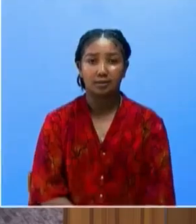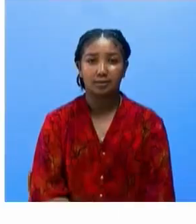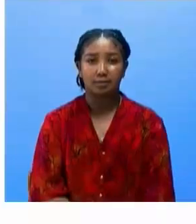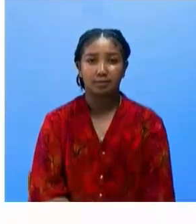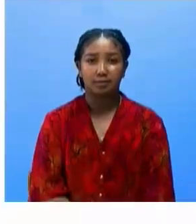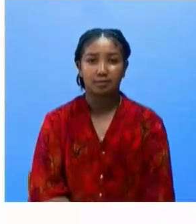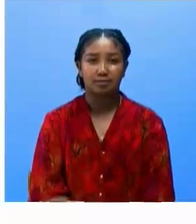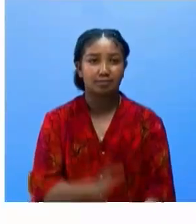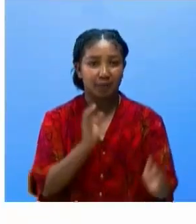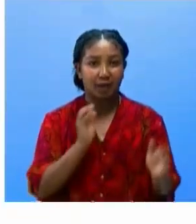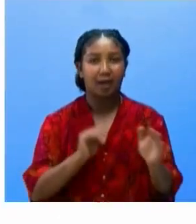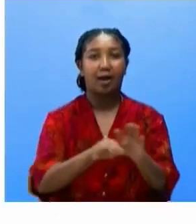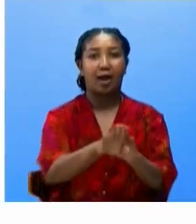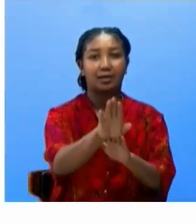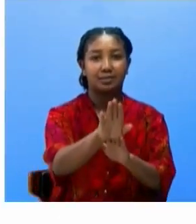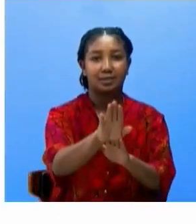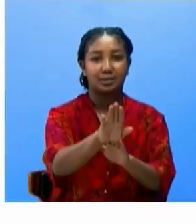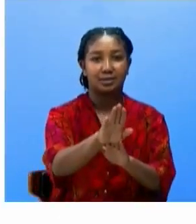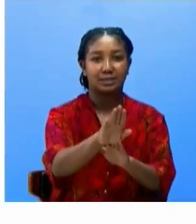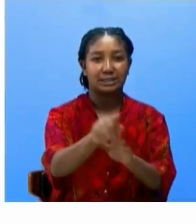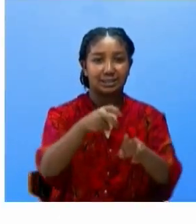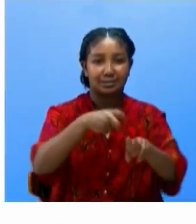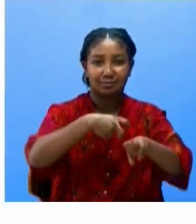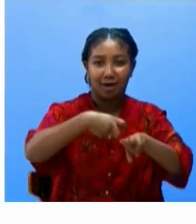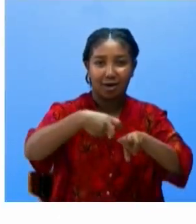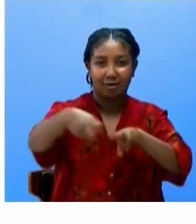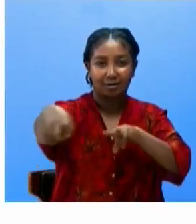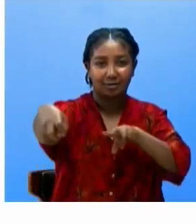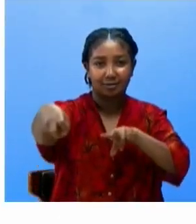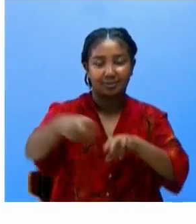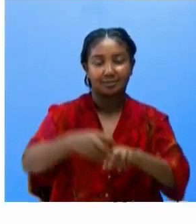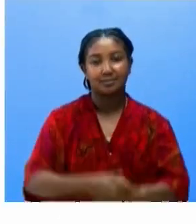and got the train.